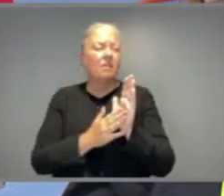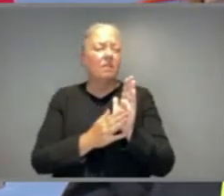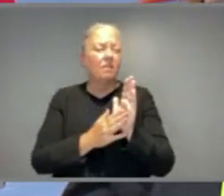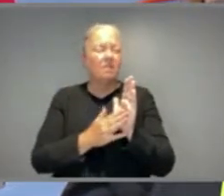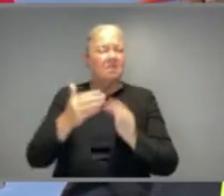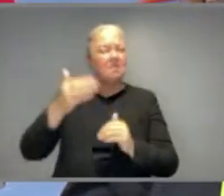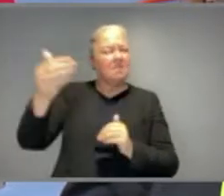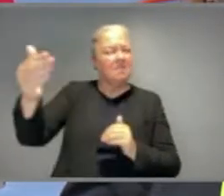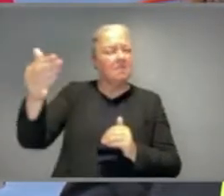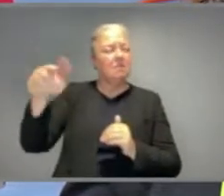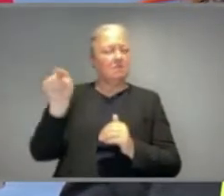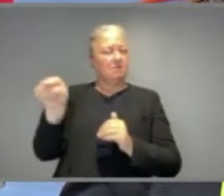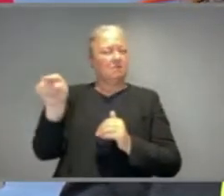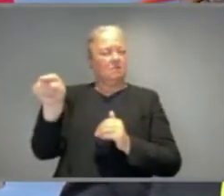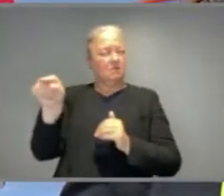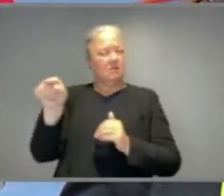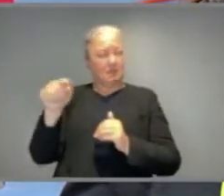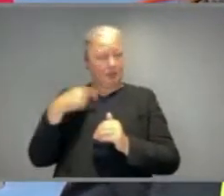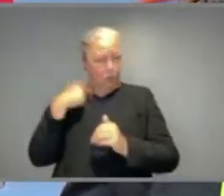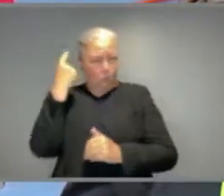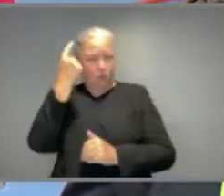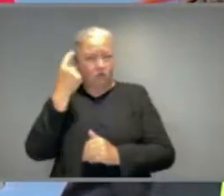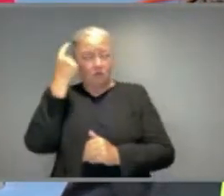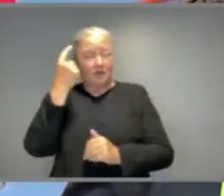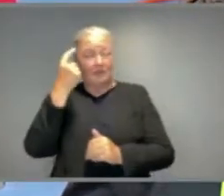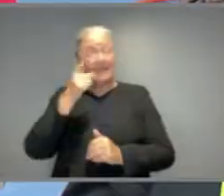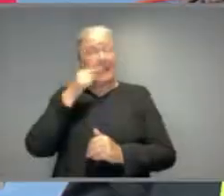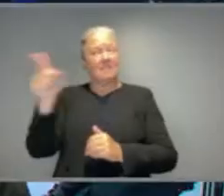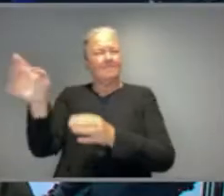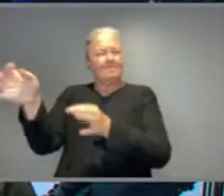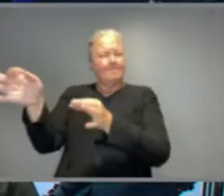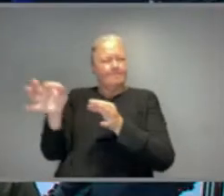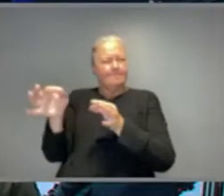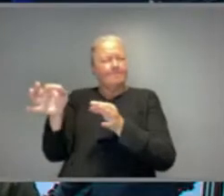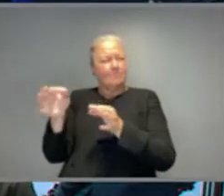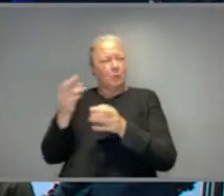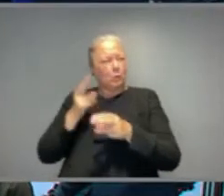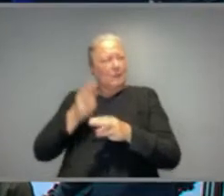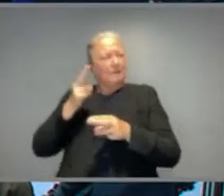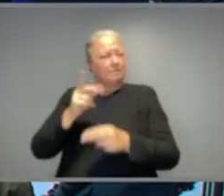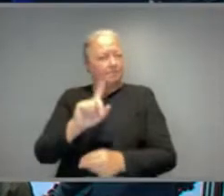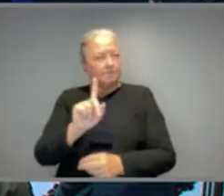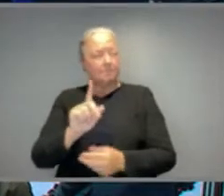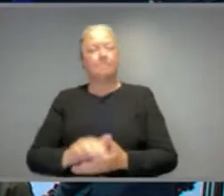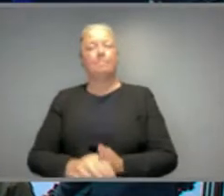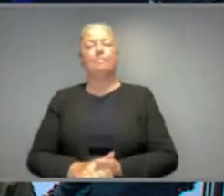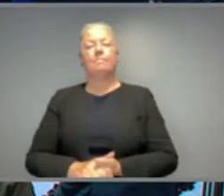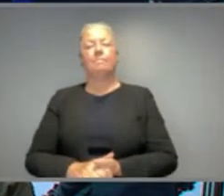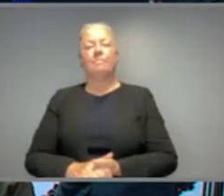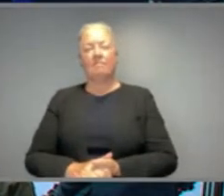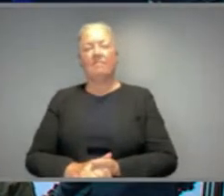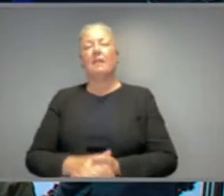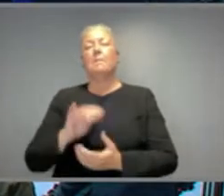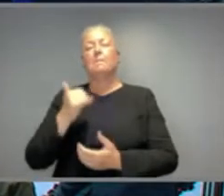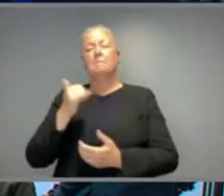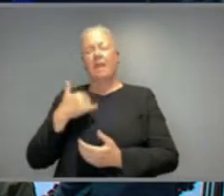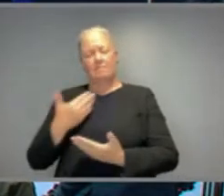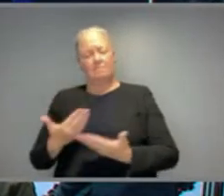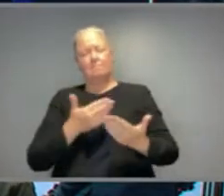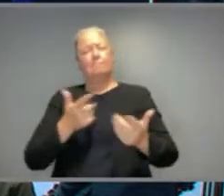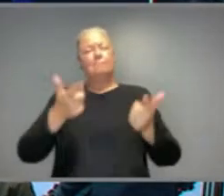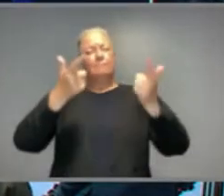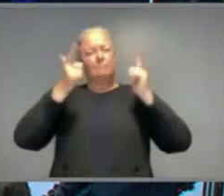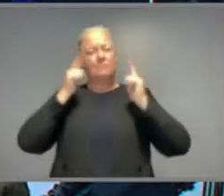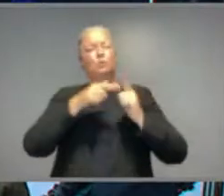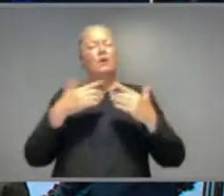way that that can come forward more quickly? Well, I might refer that one to the Chief Medical Officer, because he's closer to that ATAGI